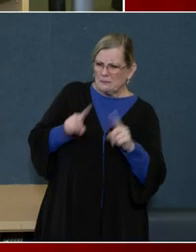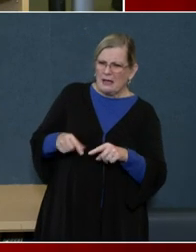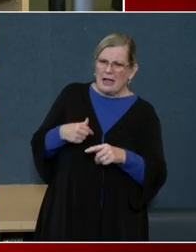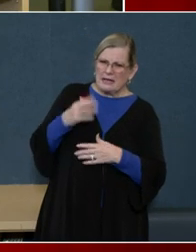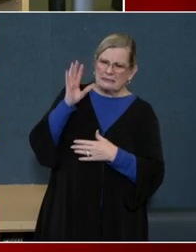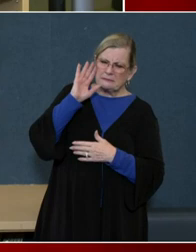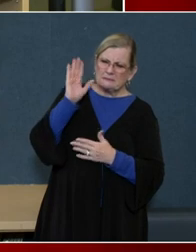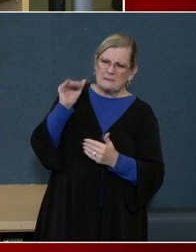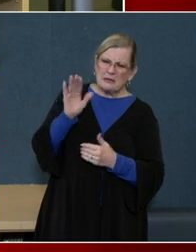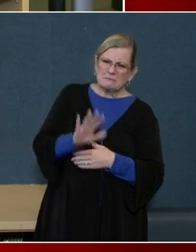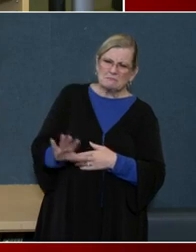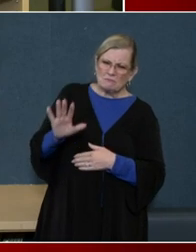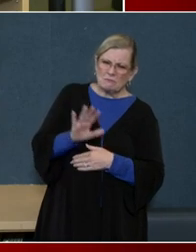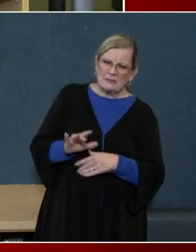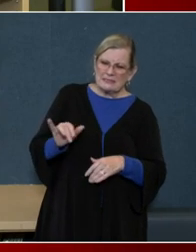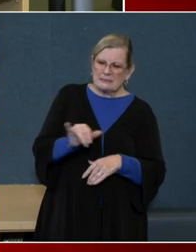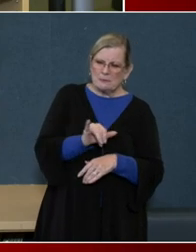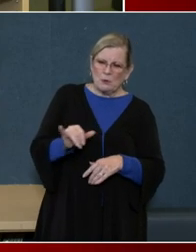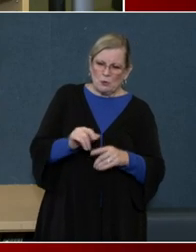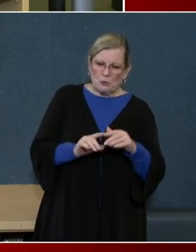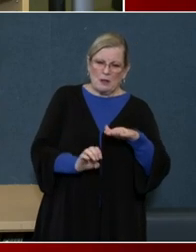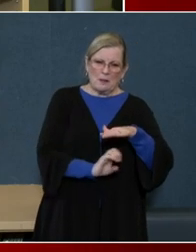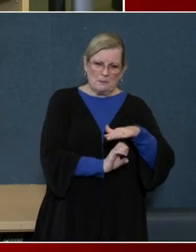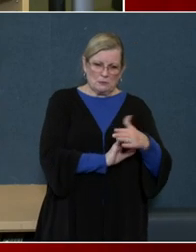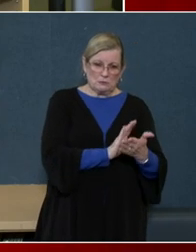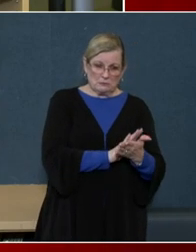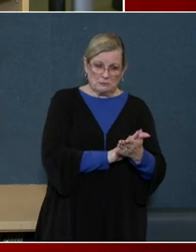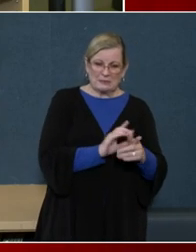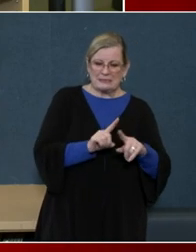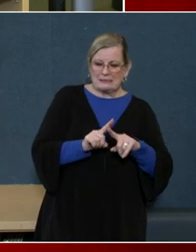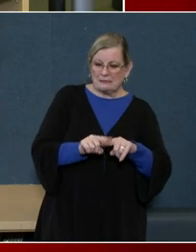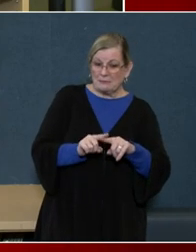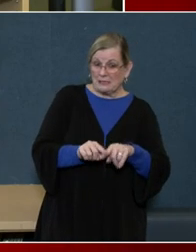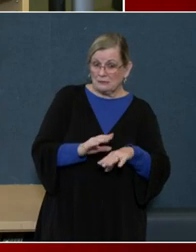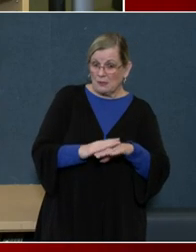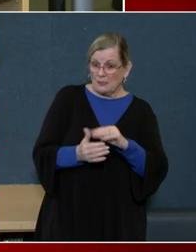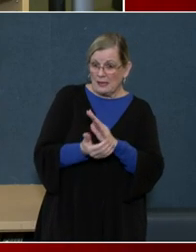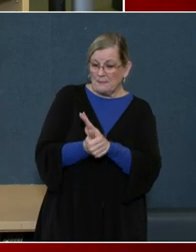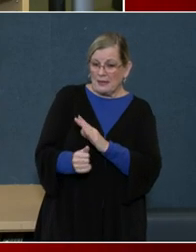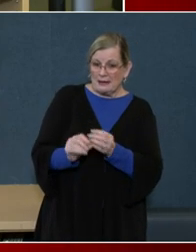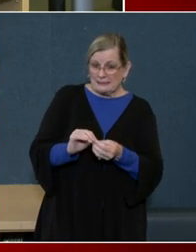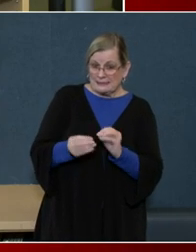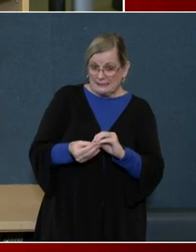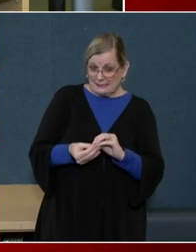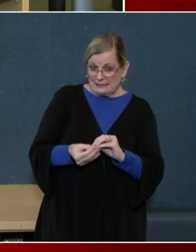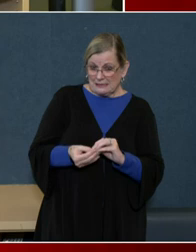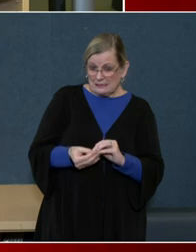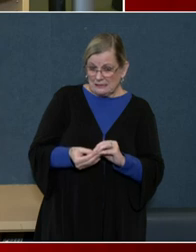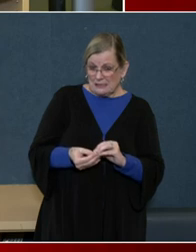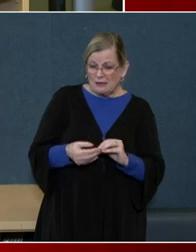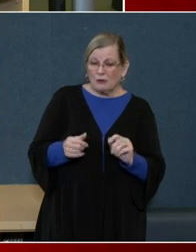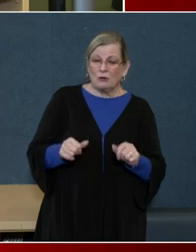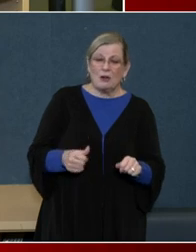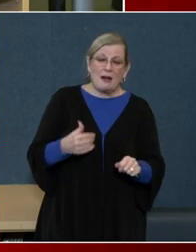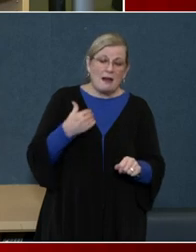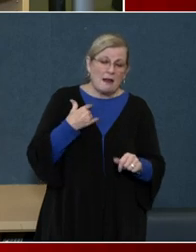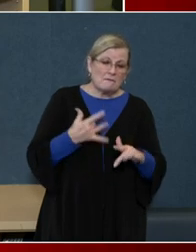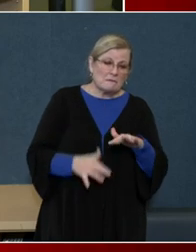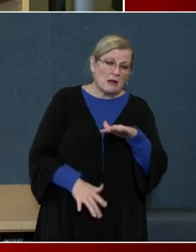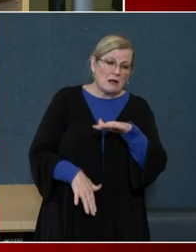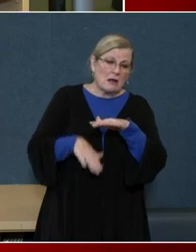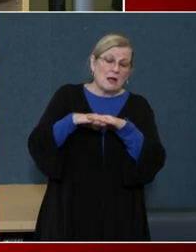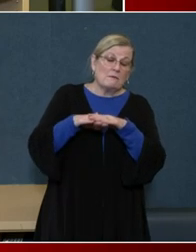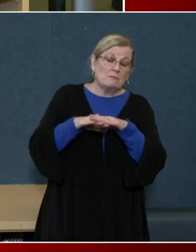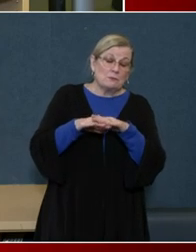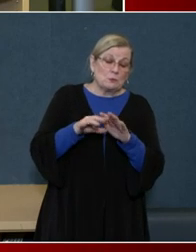elementary buildings. Based on the capacity, we could house up to about 75%